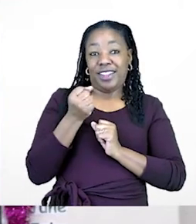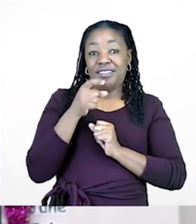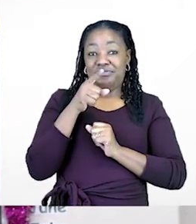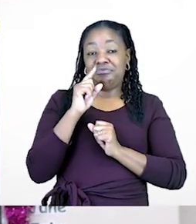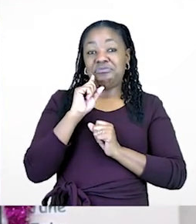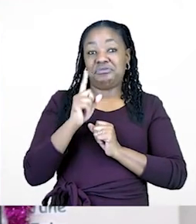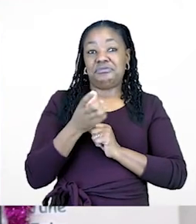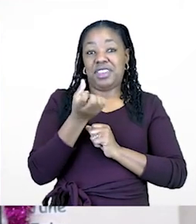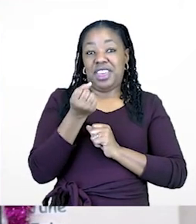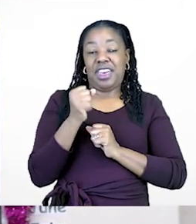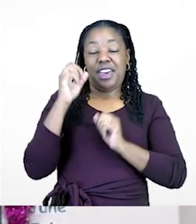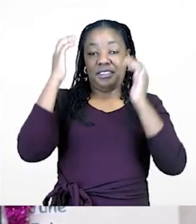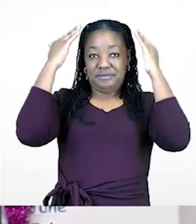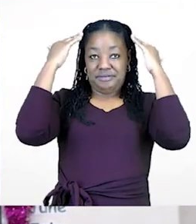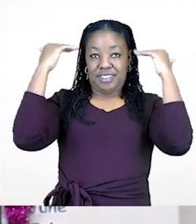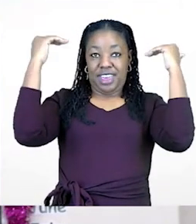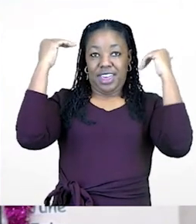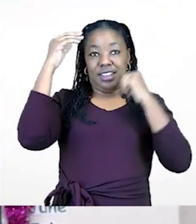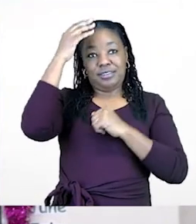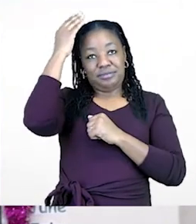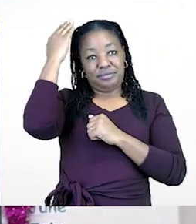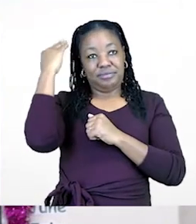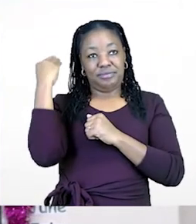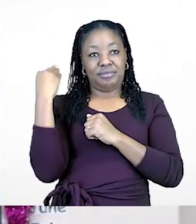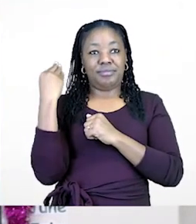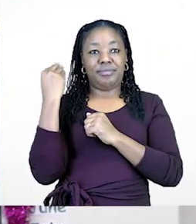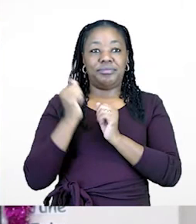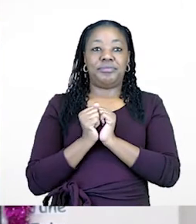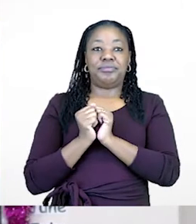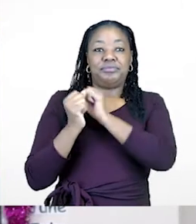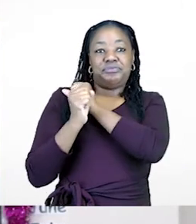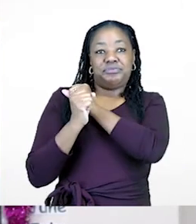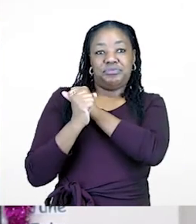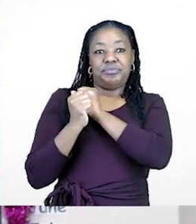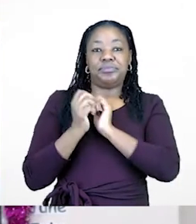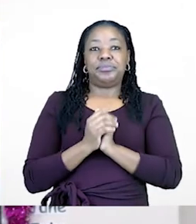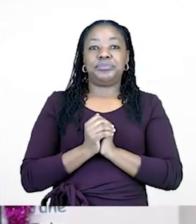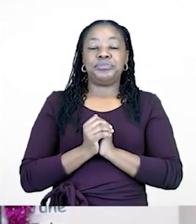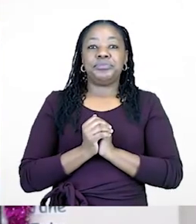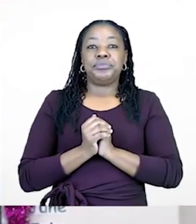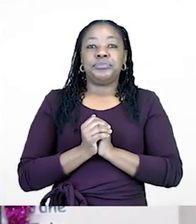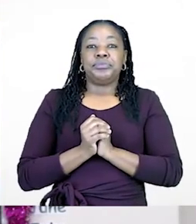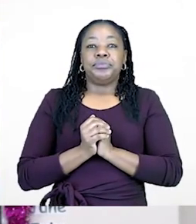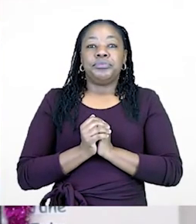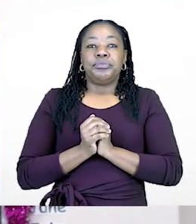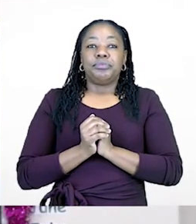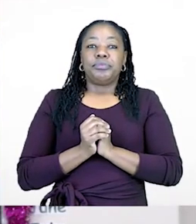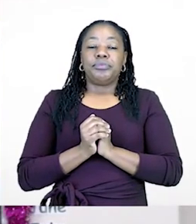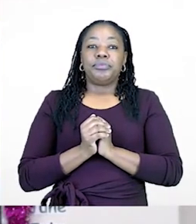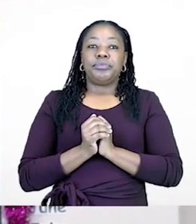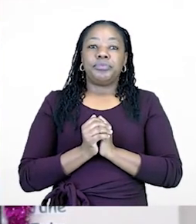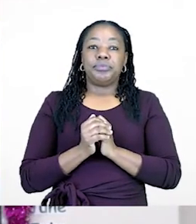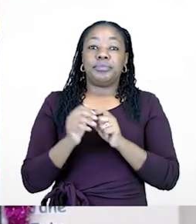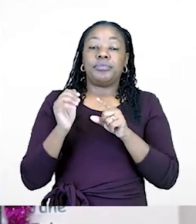to try and trace the letter H using the same direction. Now, I did not put any trace lines because I want you to